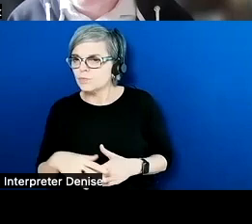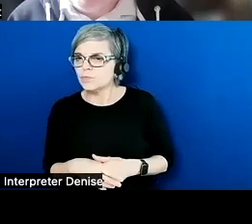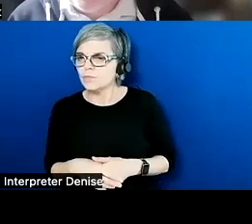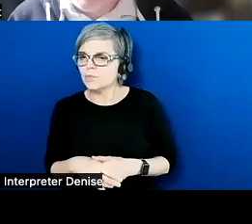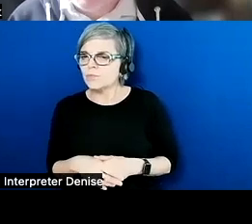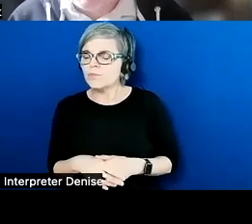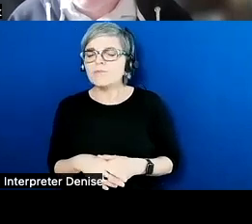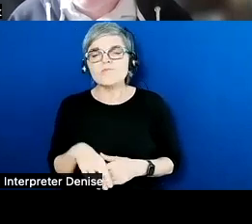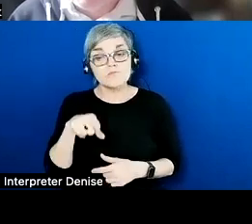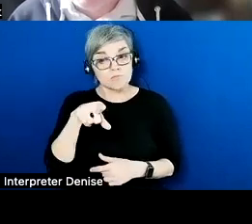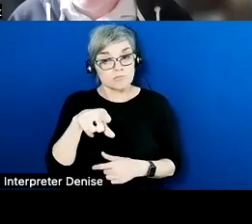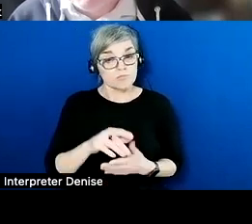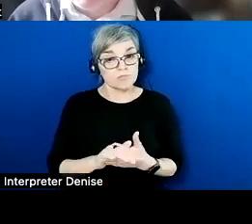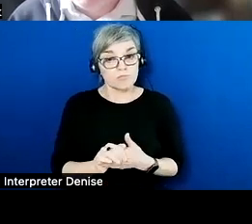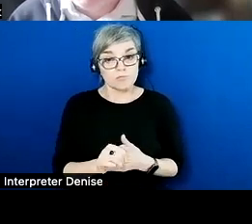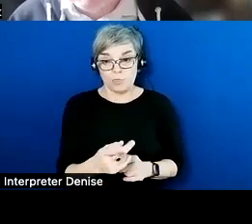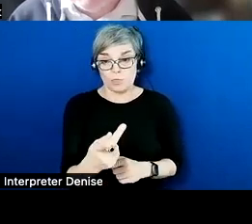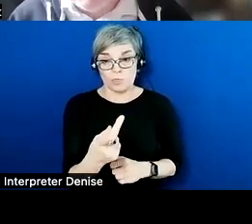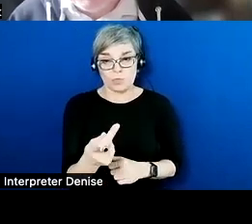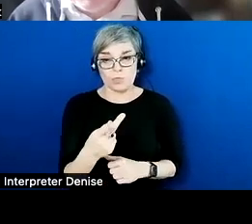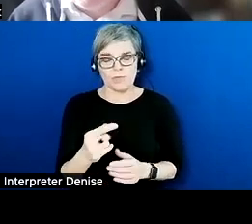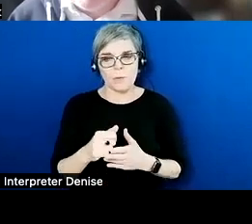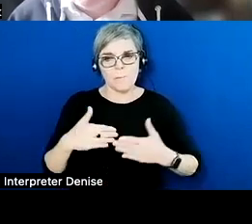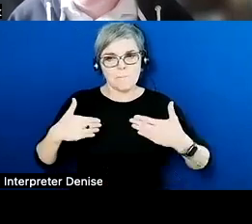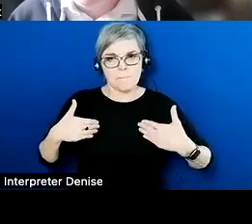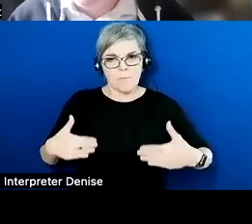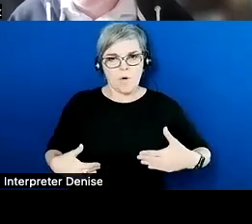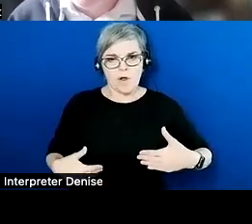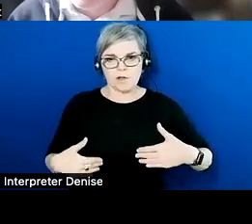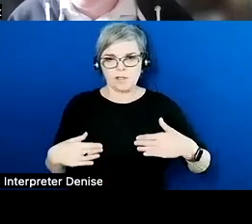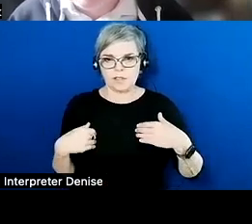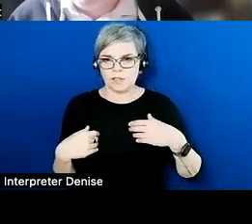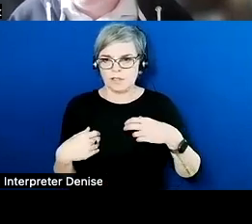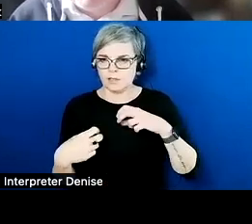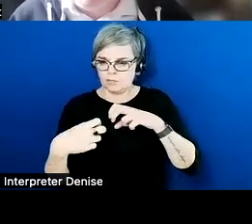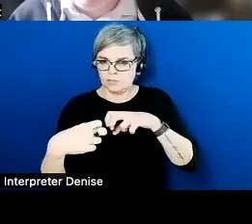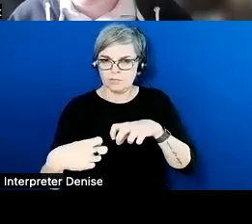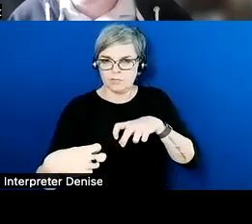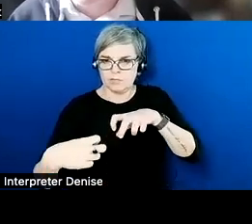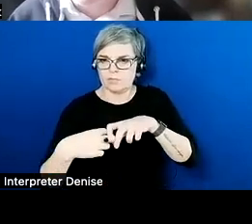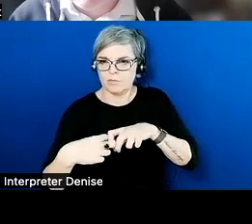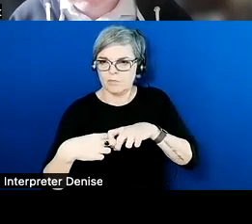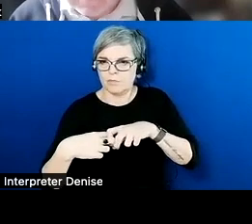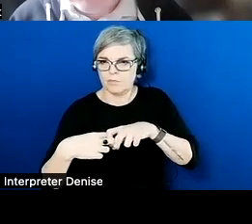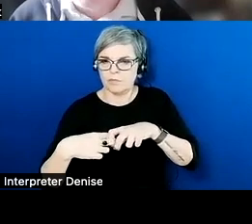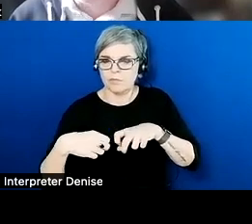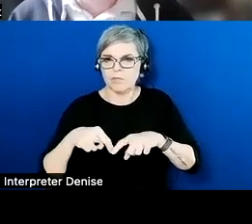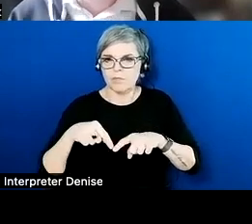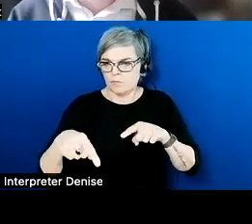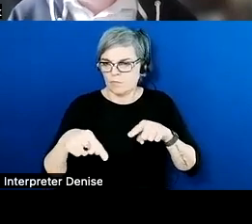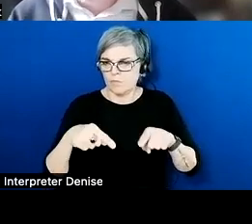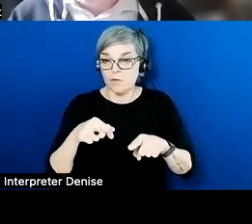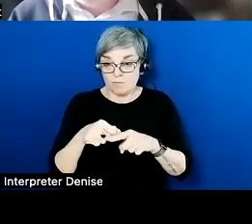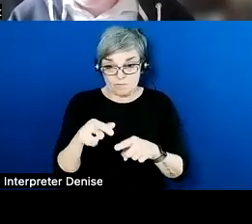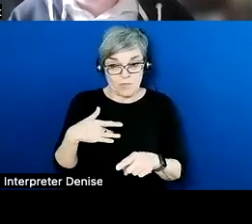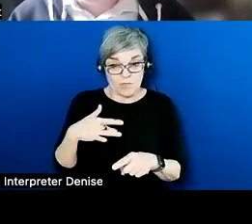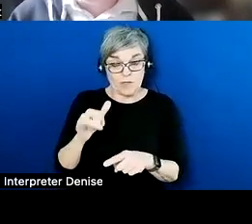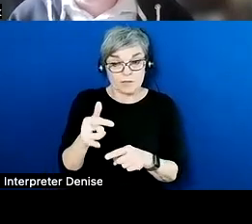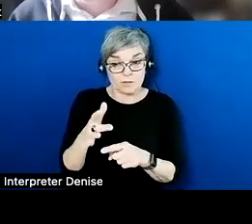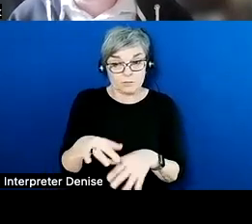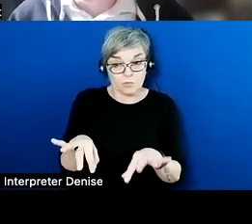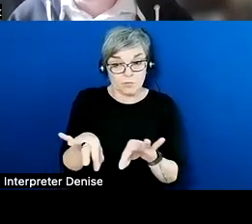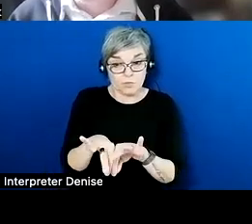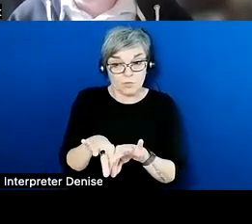is important to the connection? I'm assuming she has some hearing since the sounds he